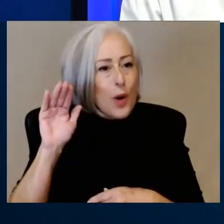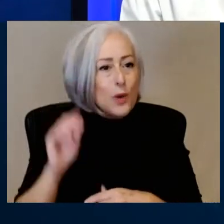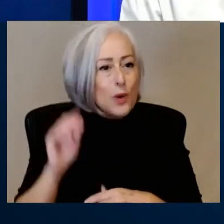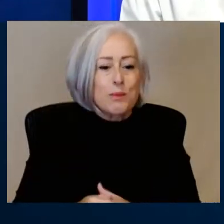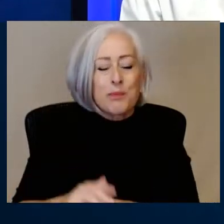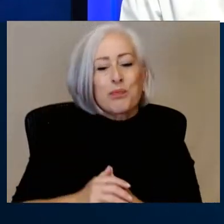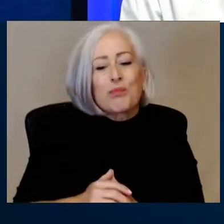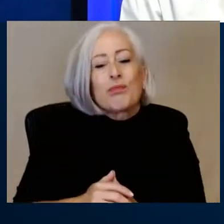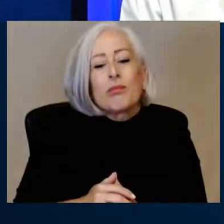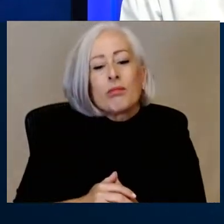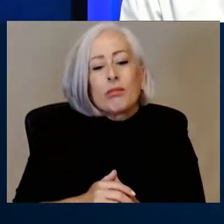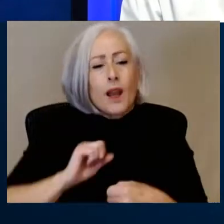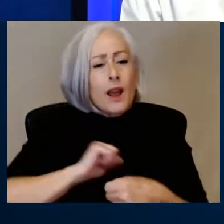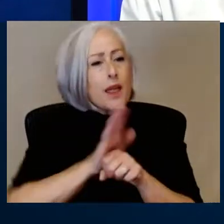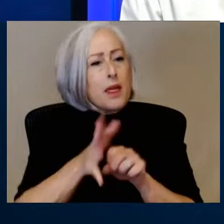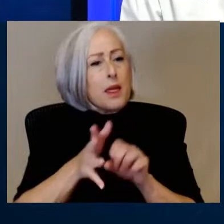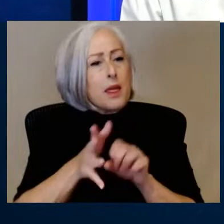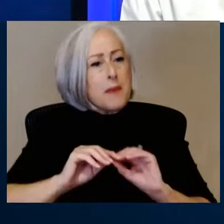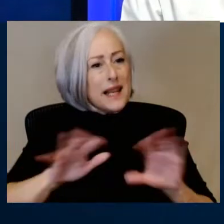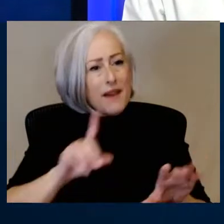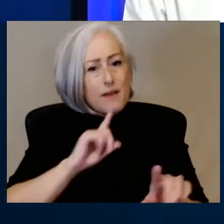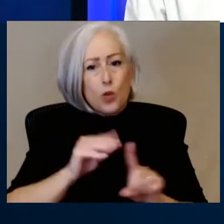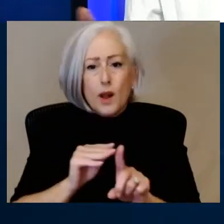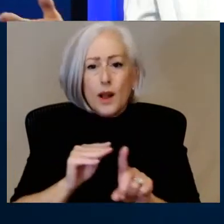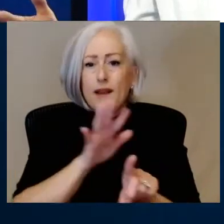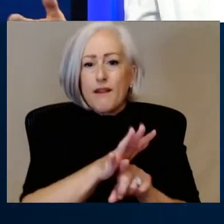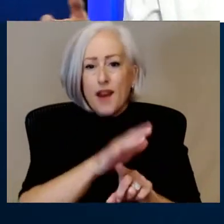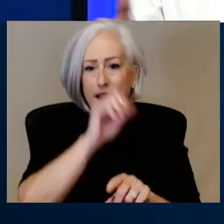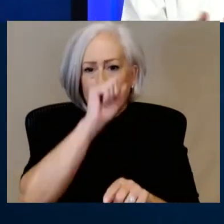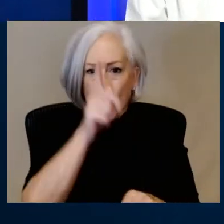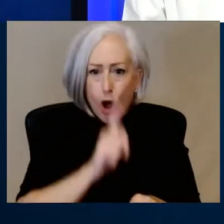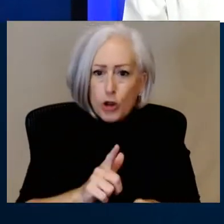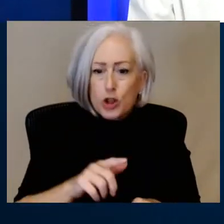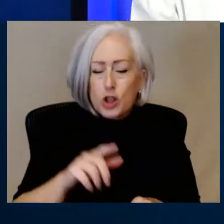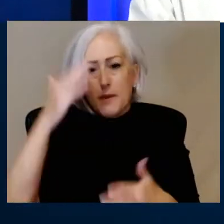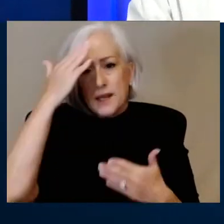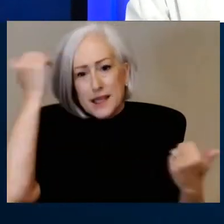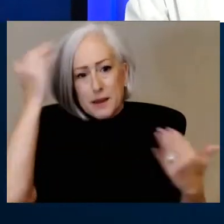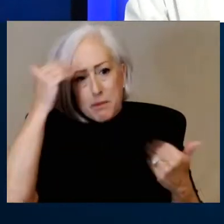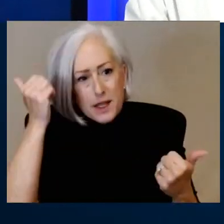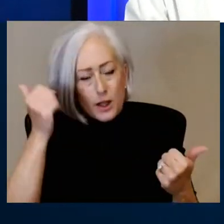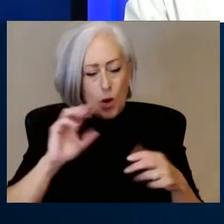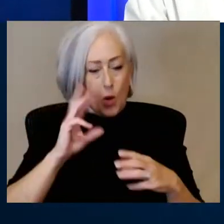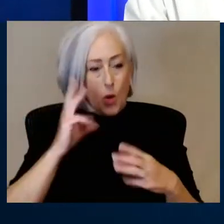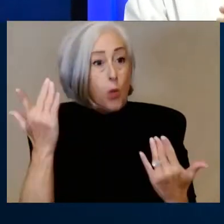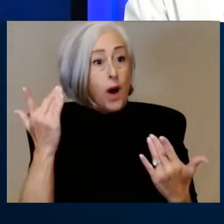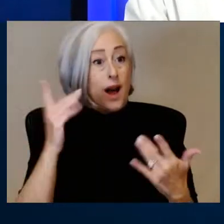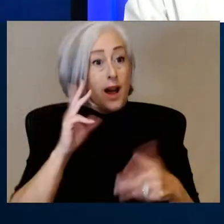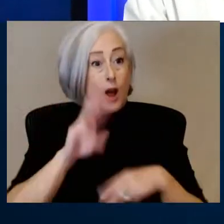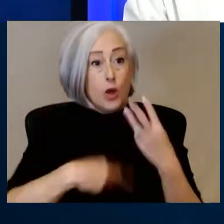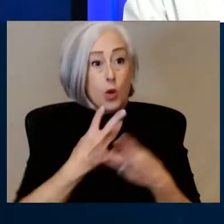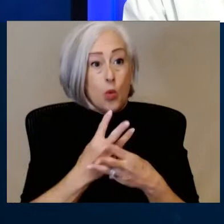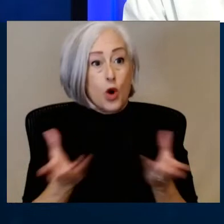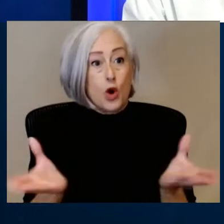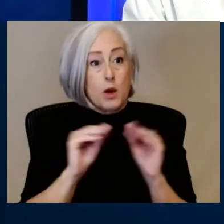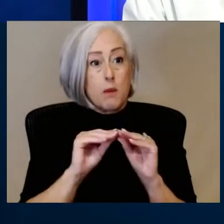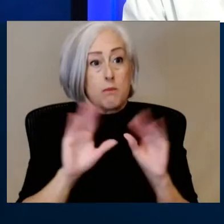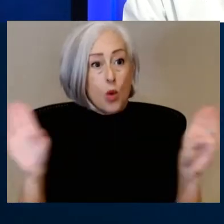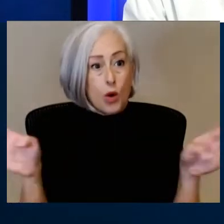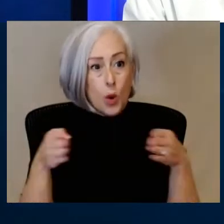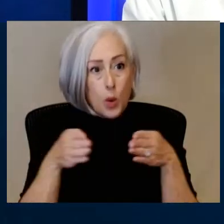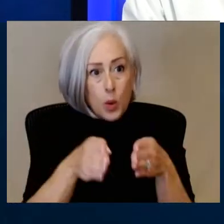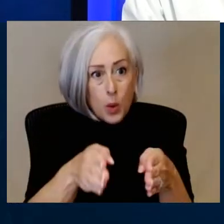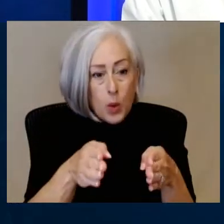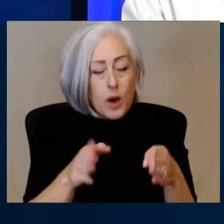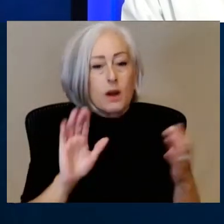really affect people with dementia and with Alzheimer's, and your world's even more narrow than what the disease, when Alzheimer's would have presented